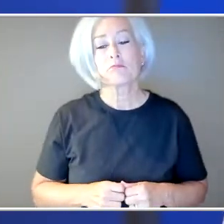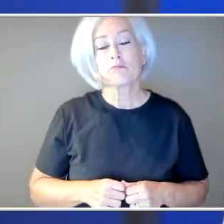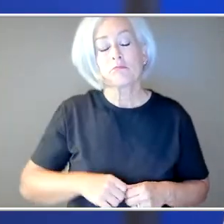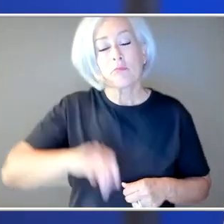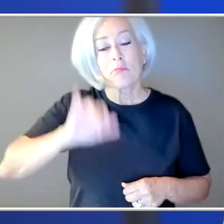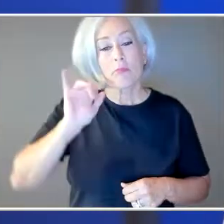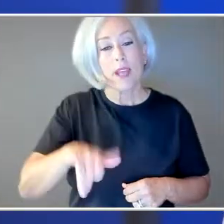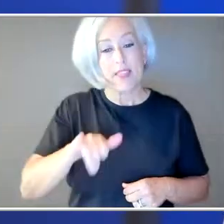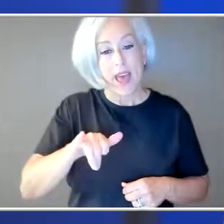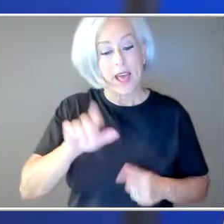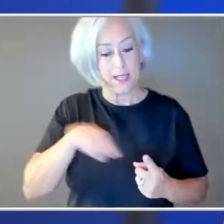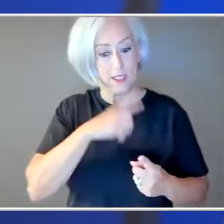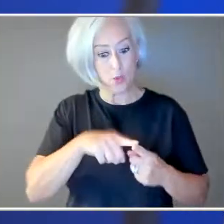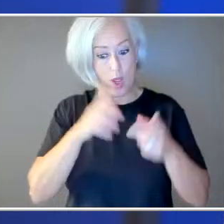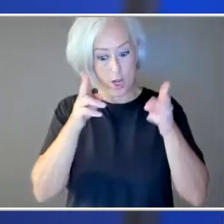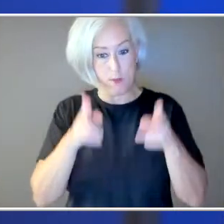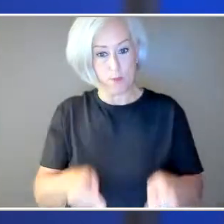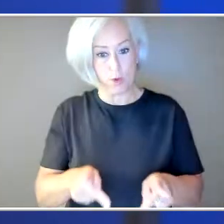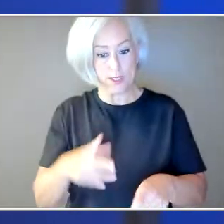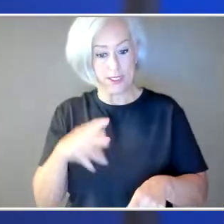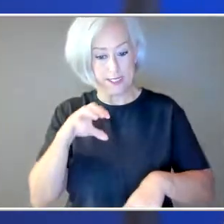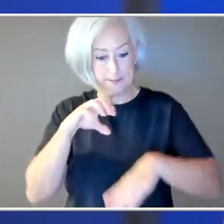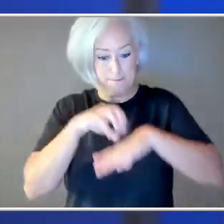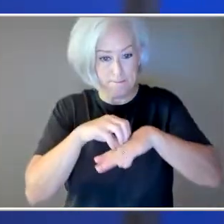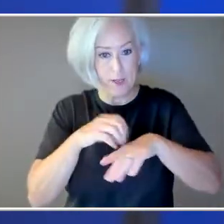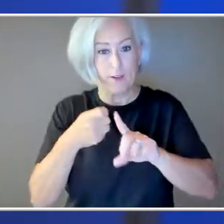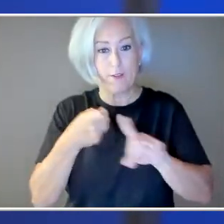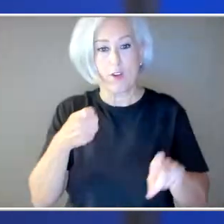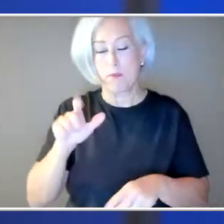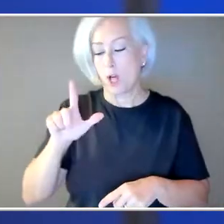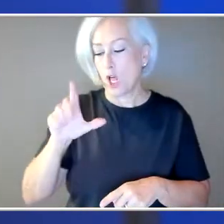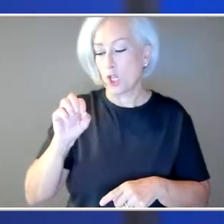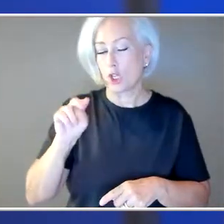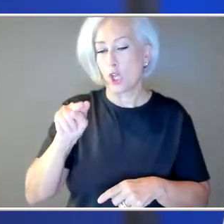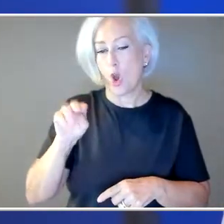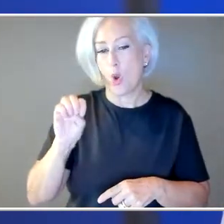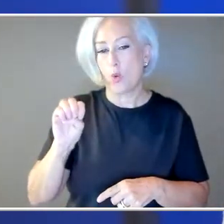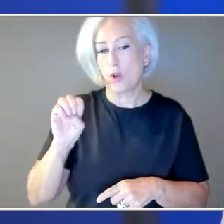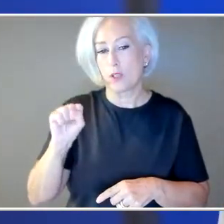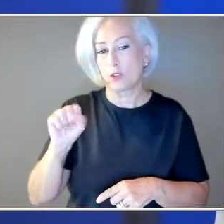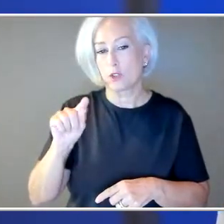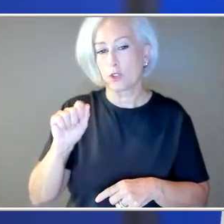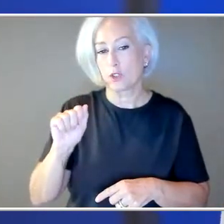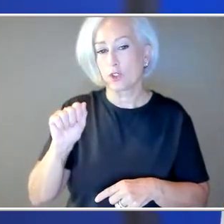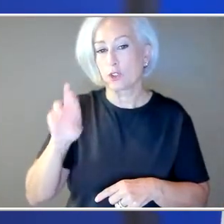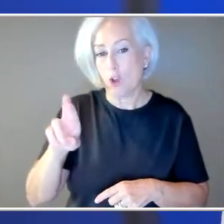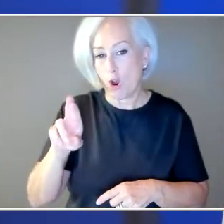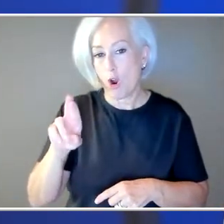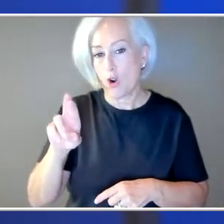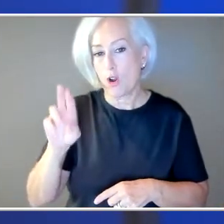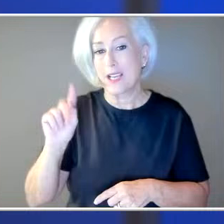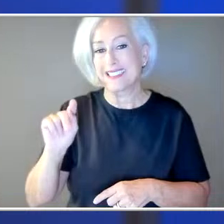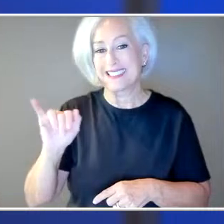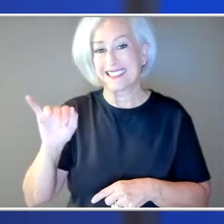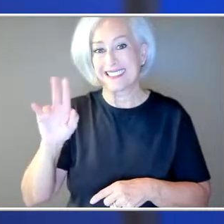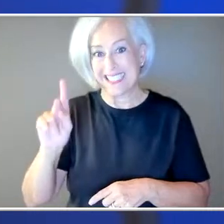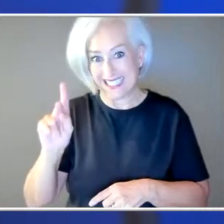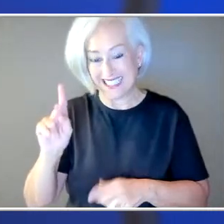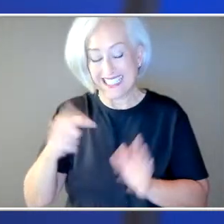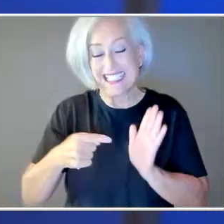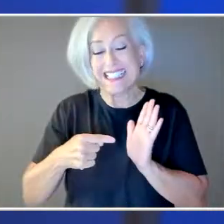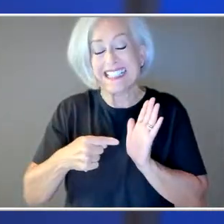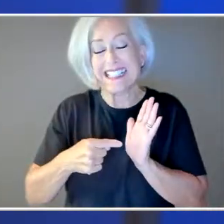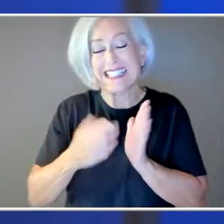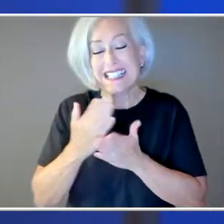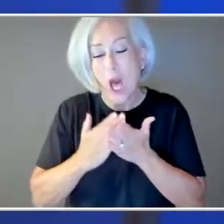a person gets bitten by the Lone Star tick, some people afterwards will develop an allergy